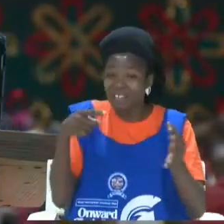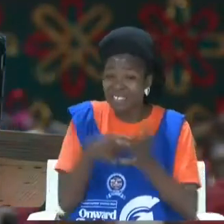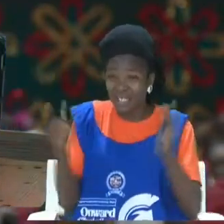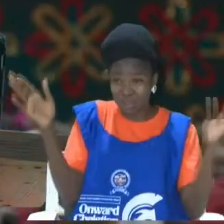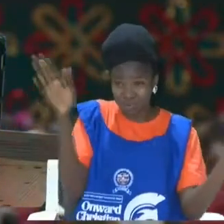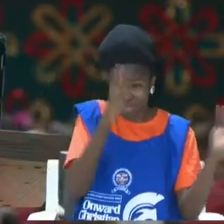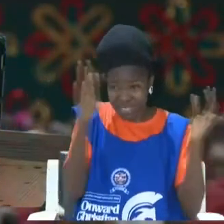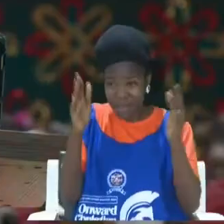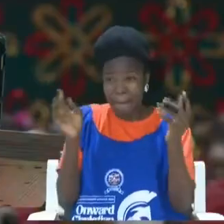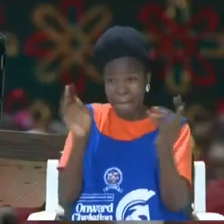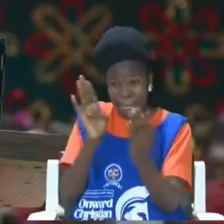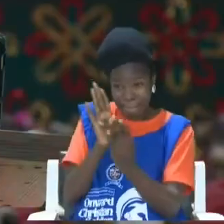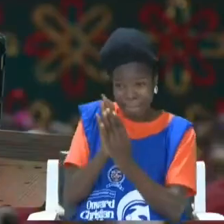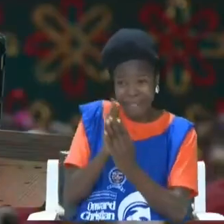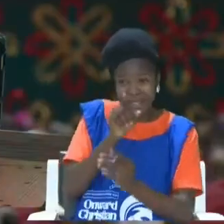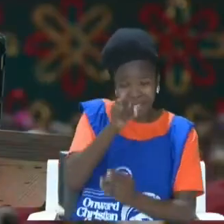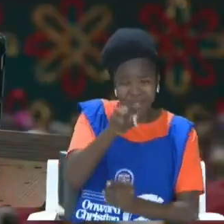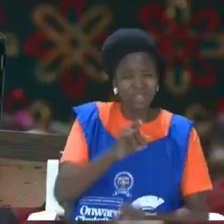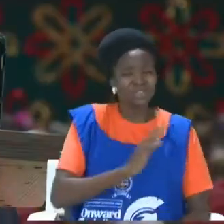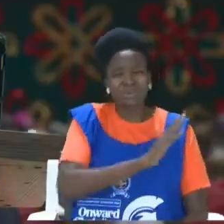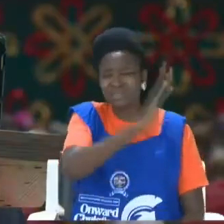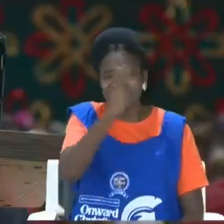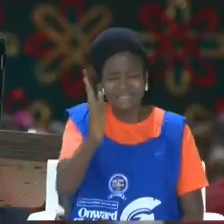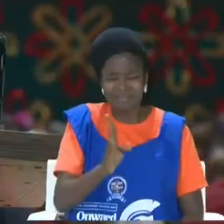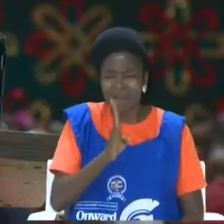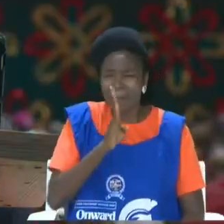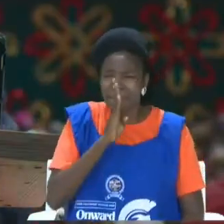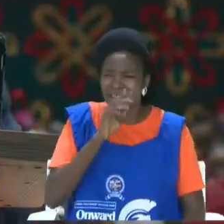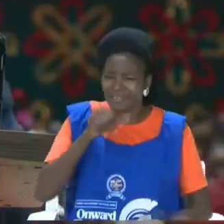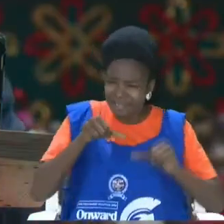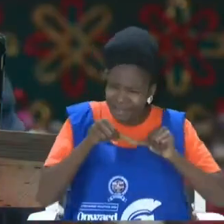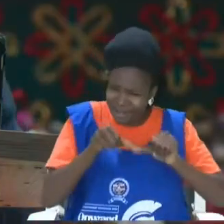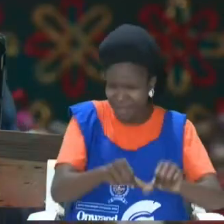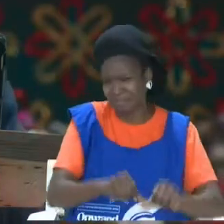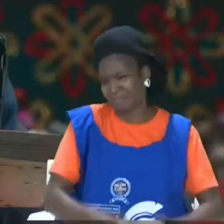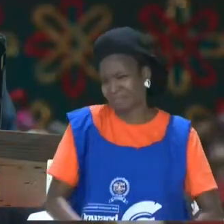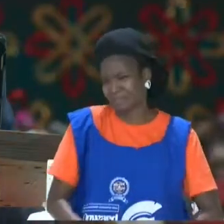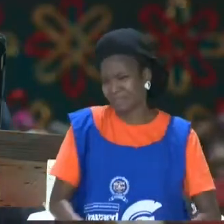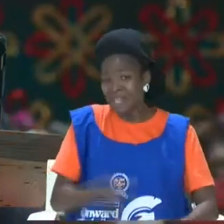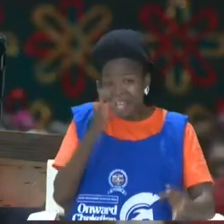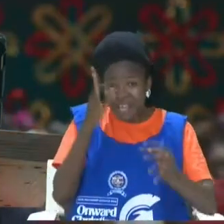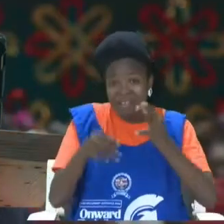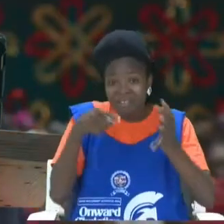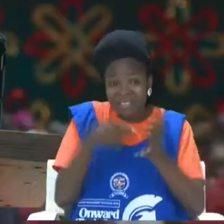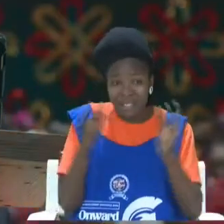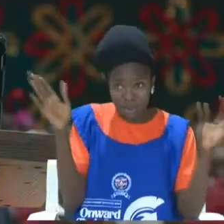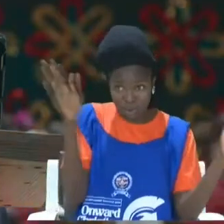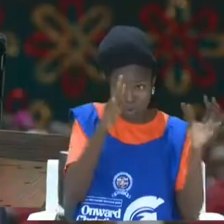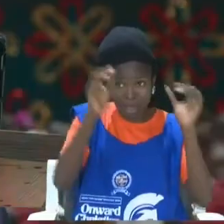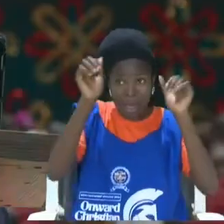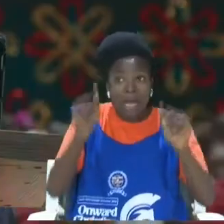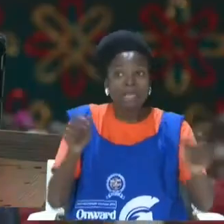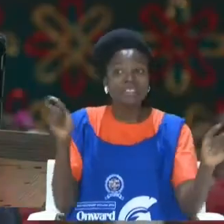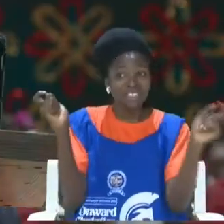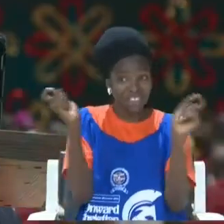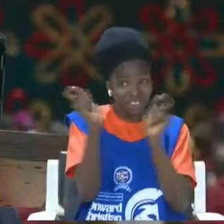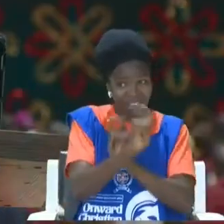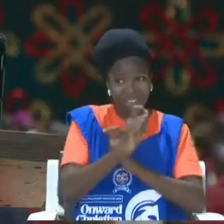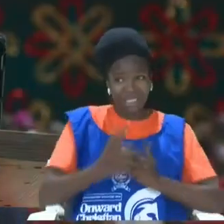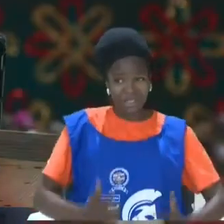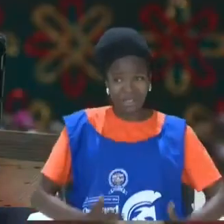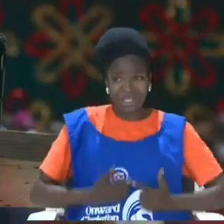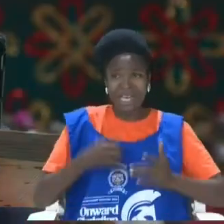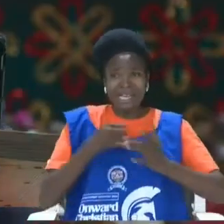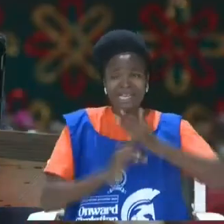encounters you, you will never be the same. This wind can transform your life. It's a